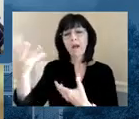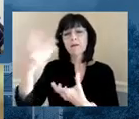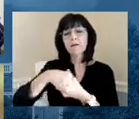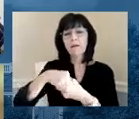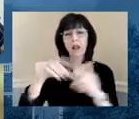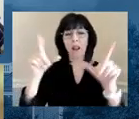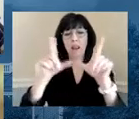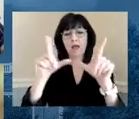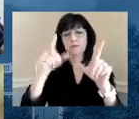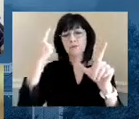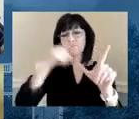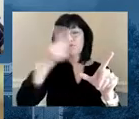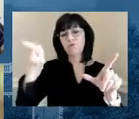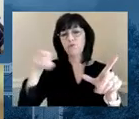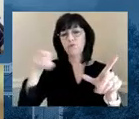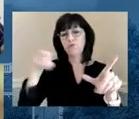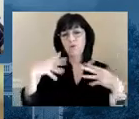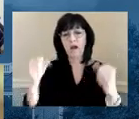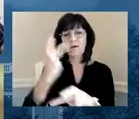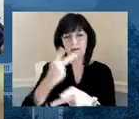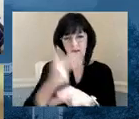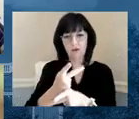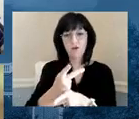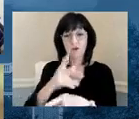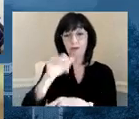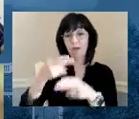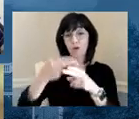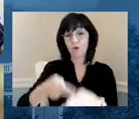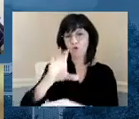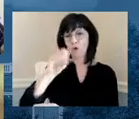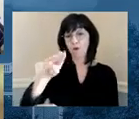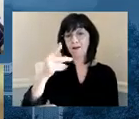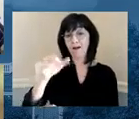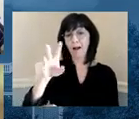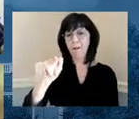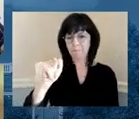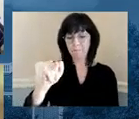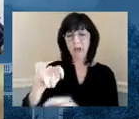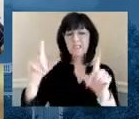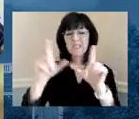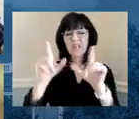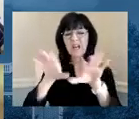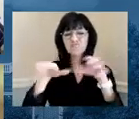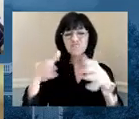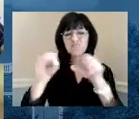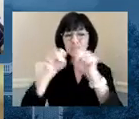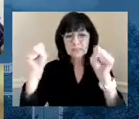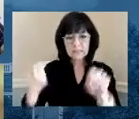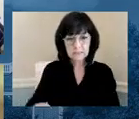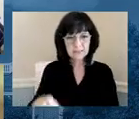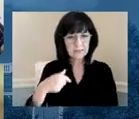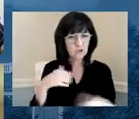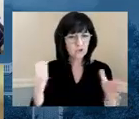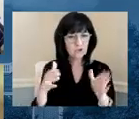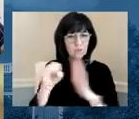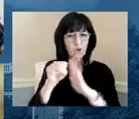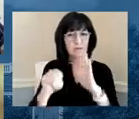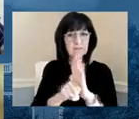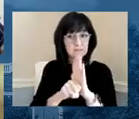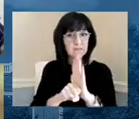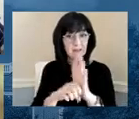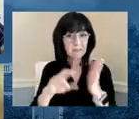providers. And what this will really do, to put it into context for people watching, is obviously being a small state, we have a lot of